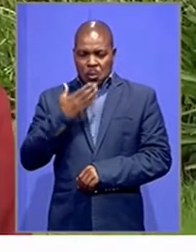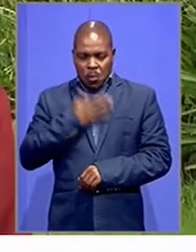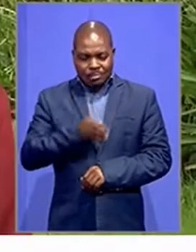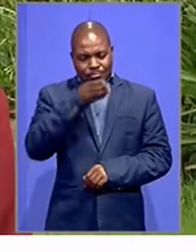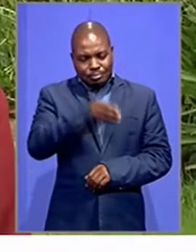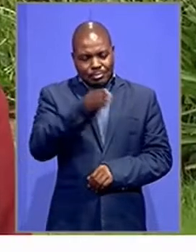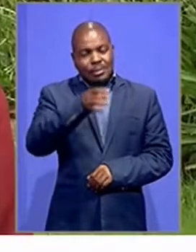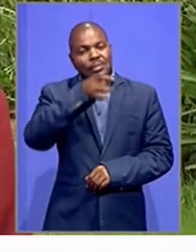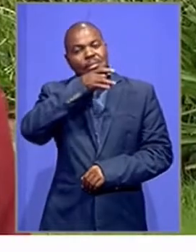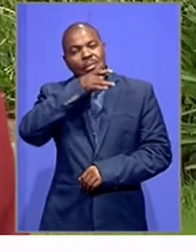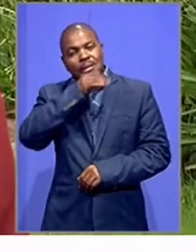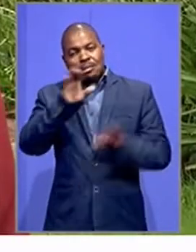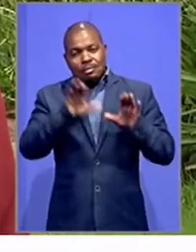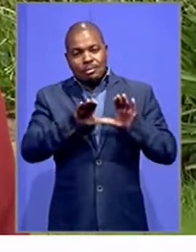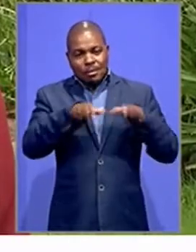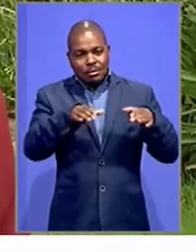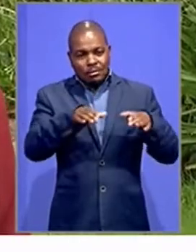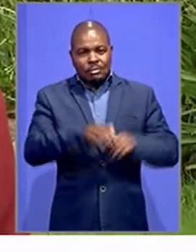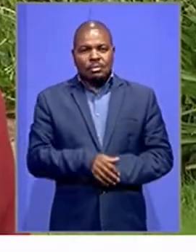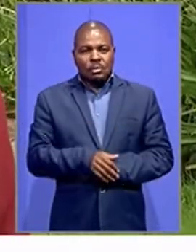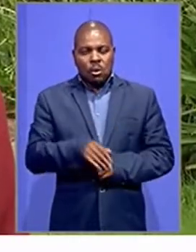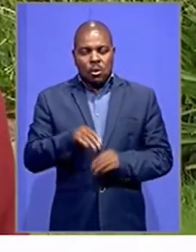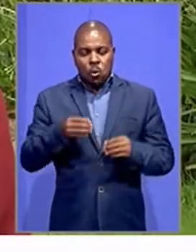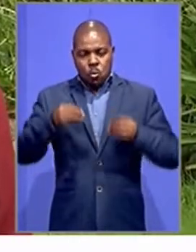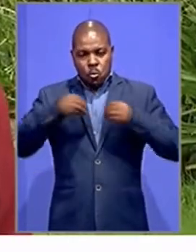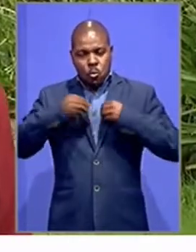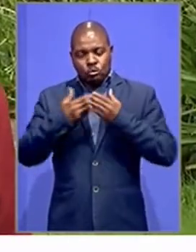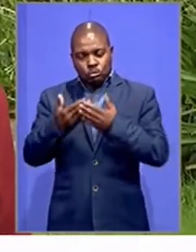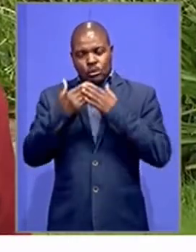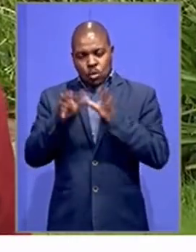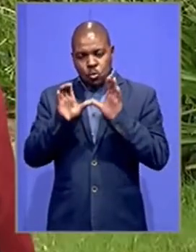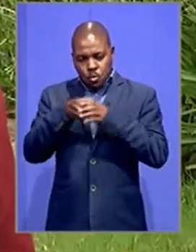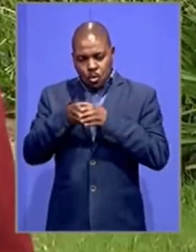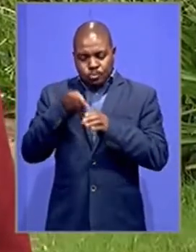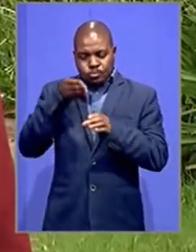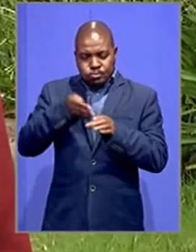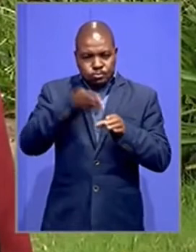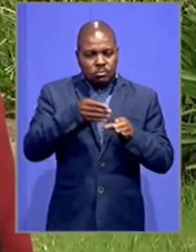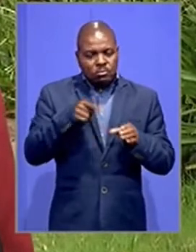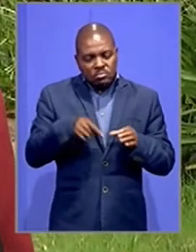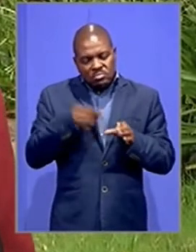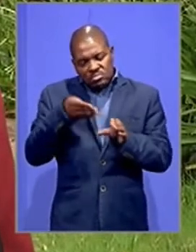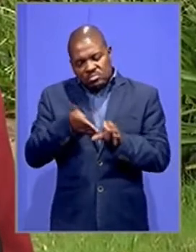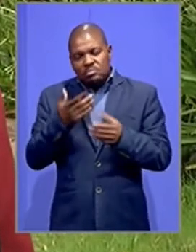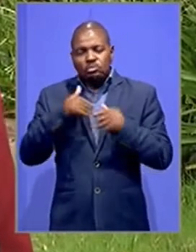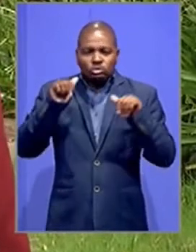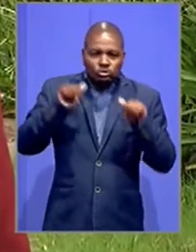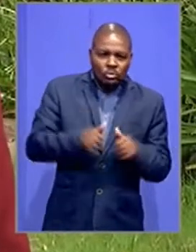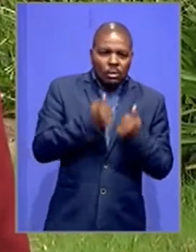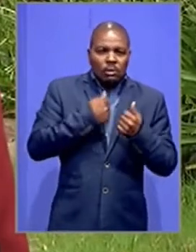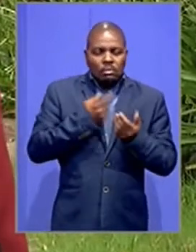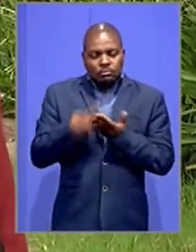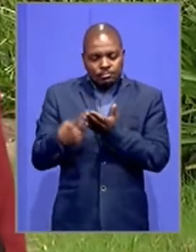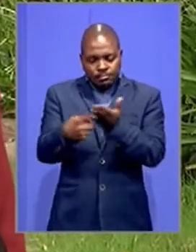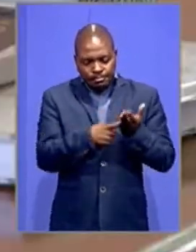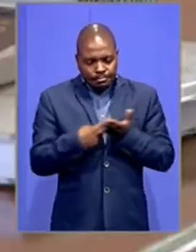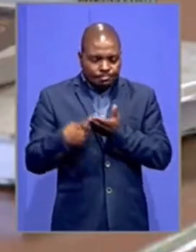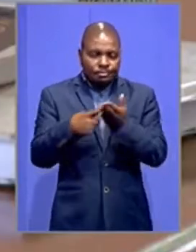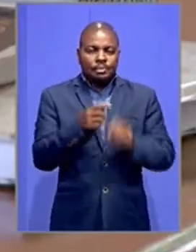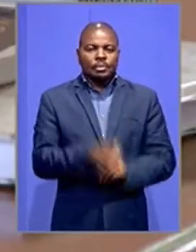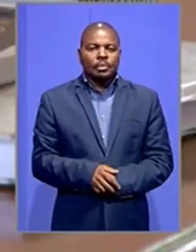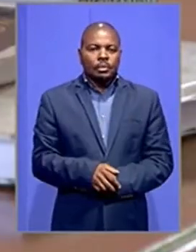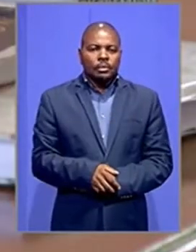classes, creating our own study groups whereby we can discuss the challenges that we had during the school hours.